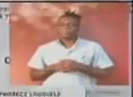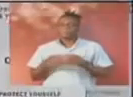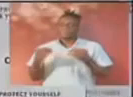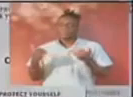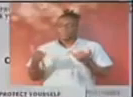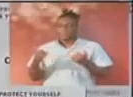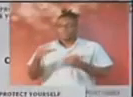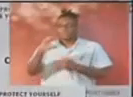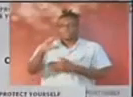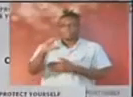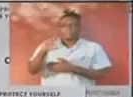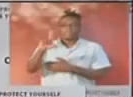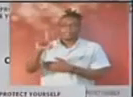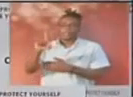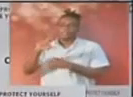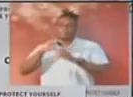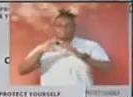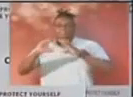Communications.